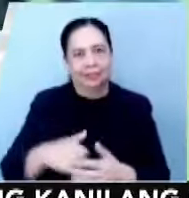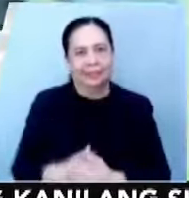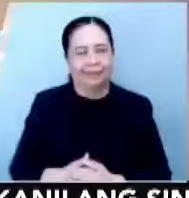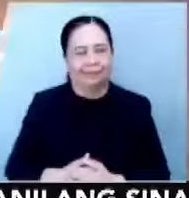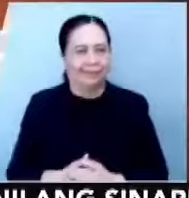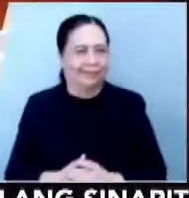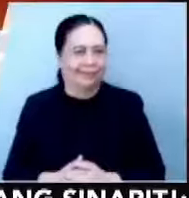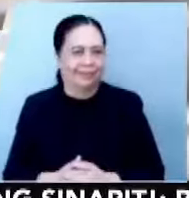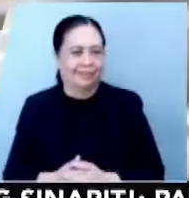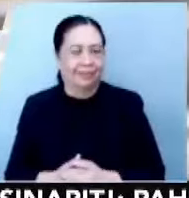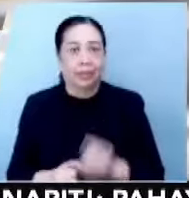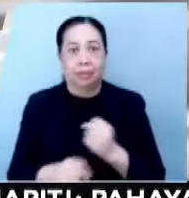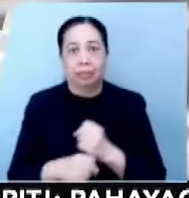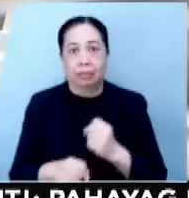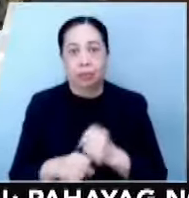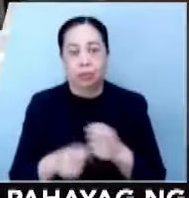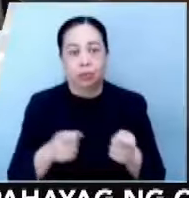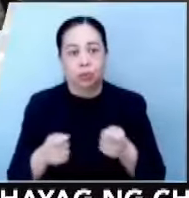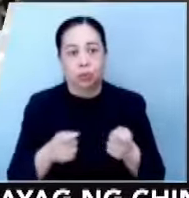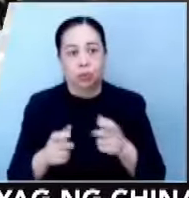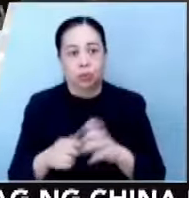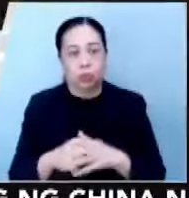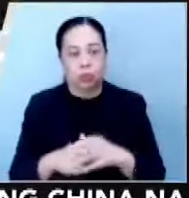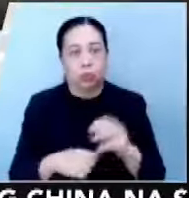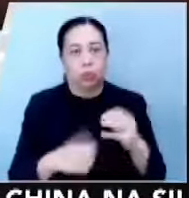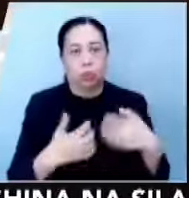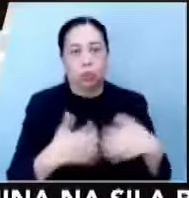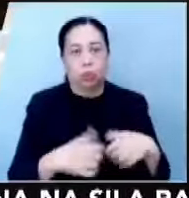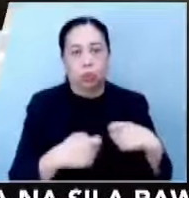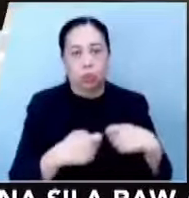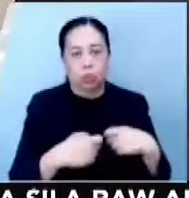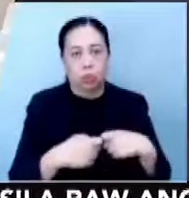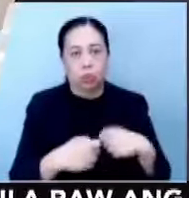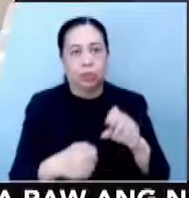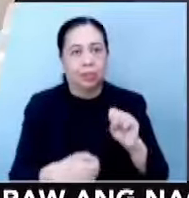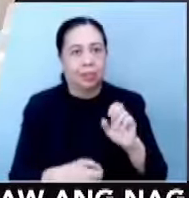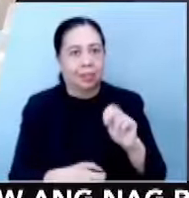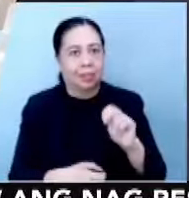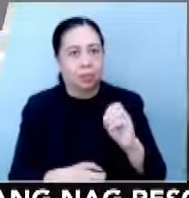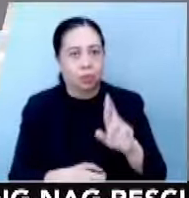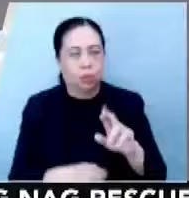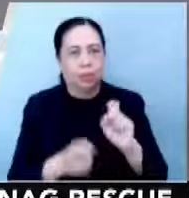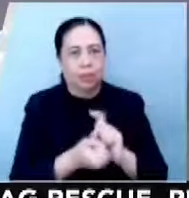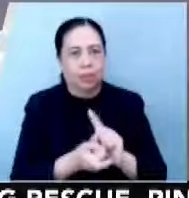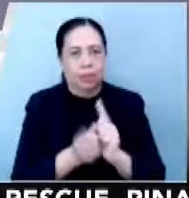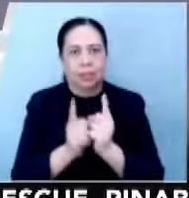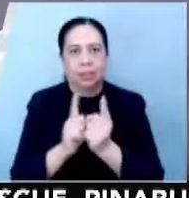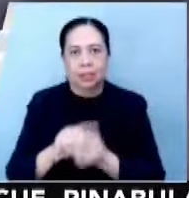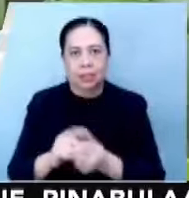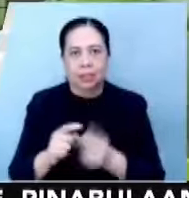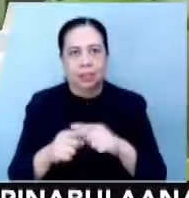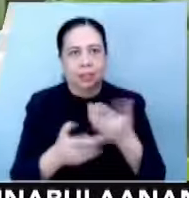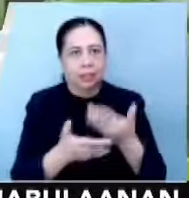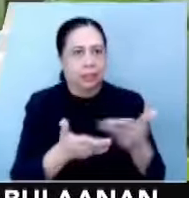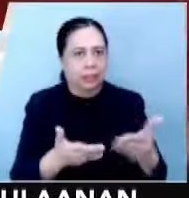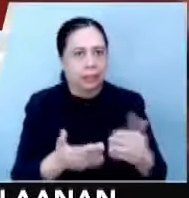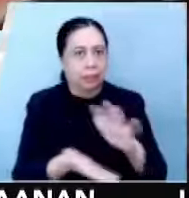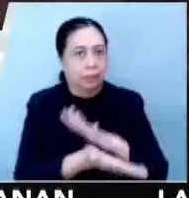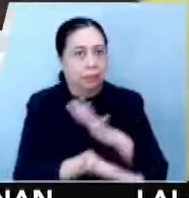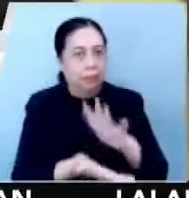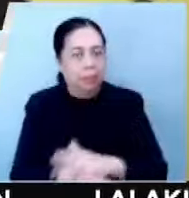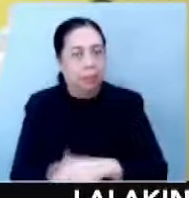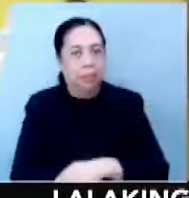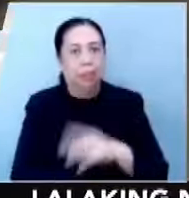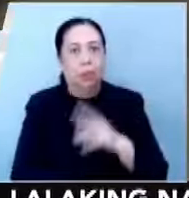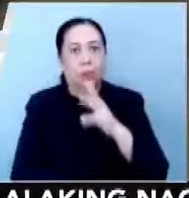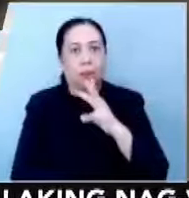Gawa sa ilang controller, motor at touch sensors, kayang i-convert ng Project Cycle ang mga gamit ng papel at water lily, pati